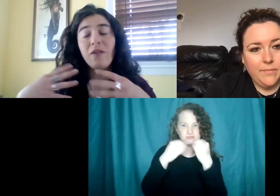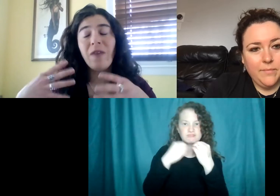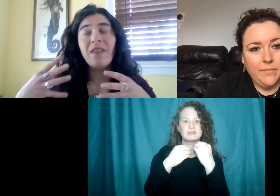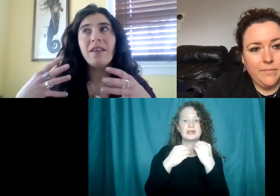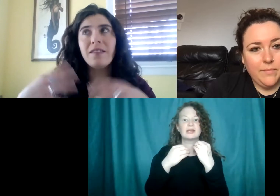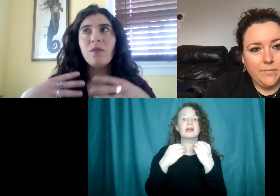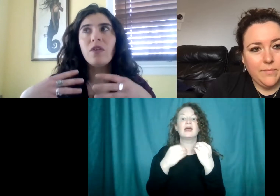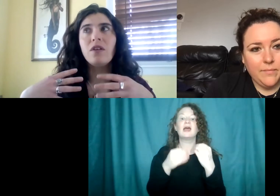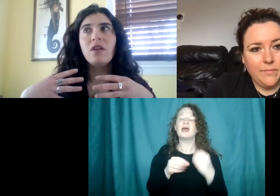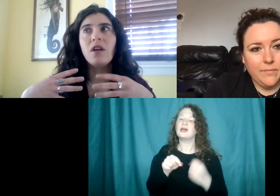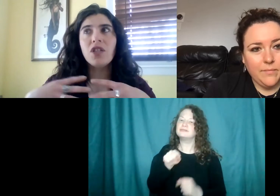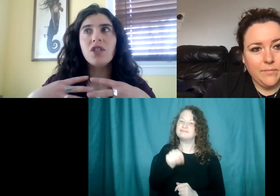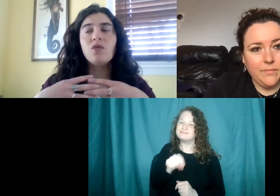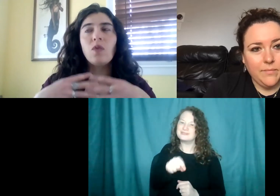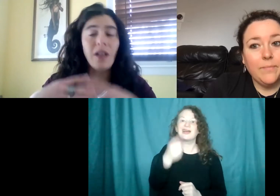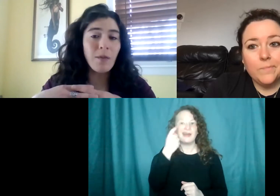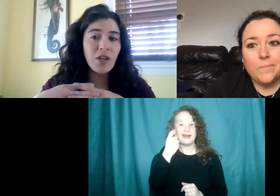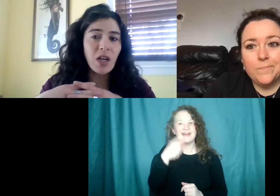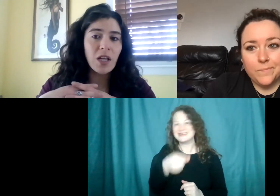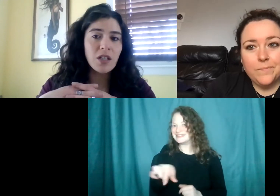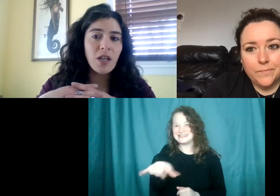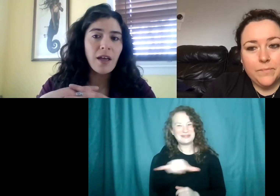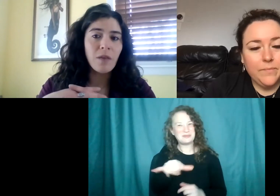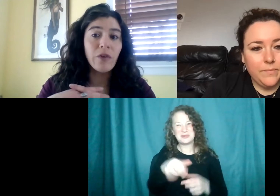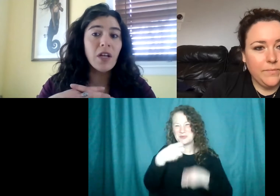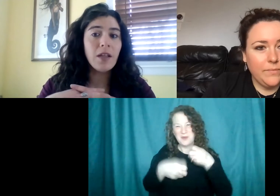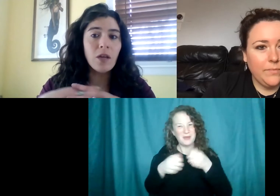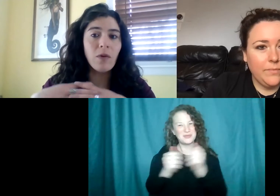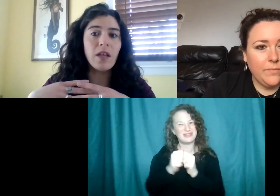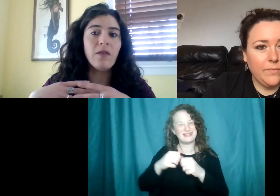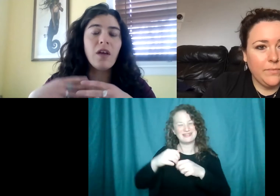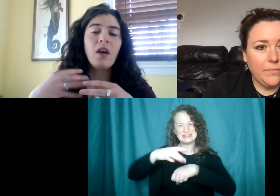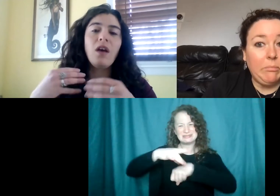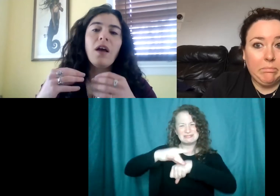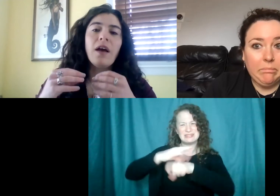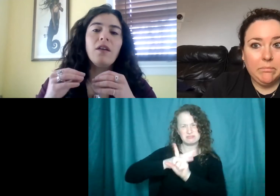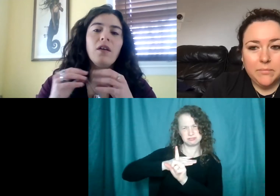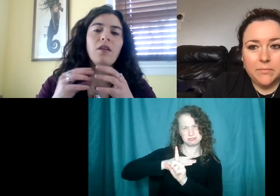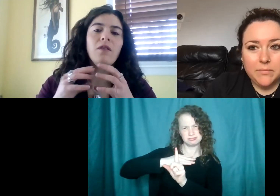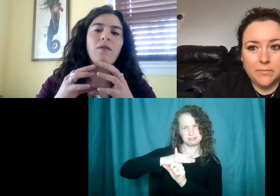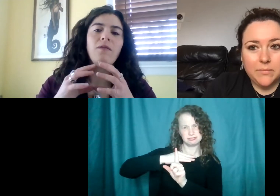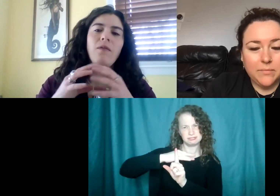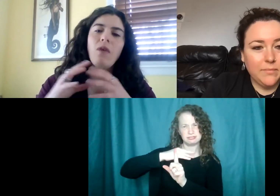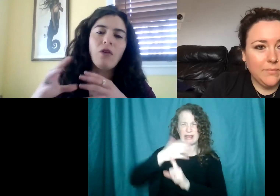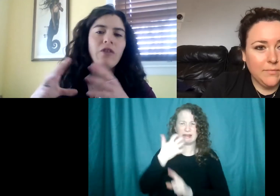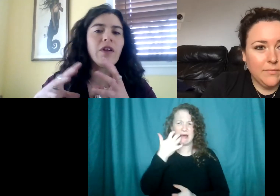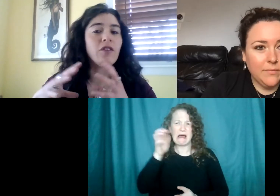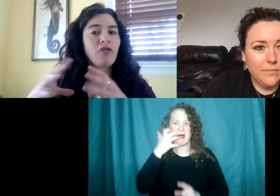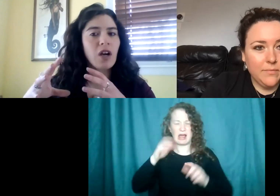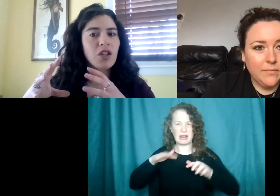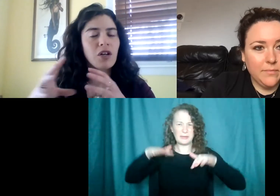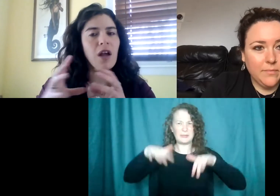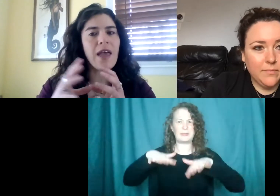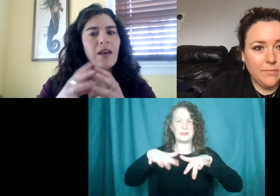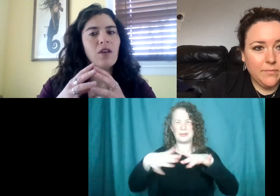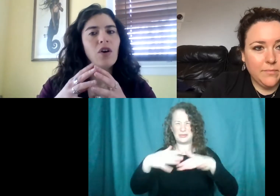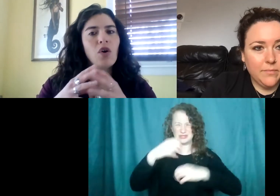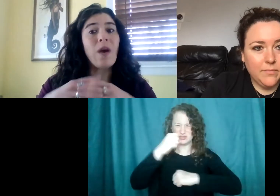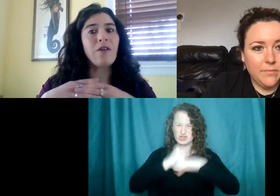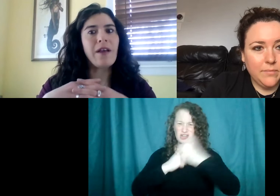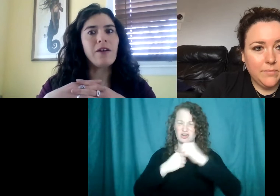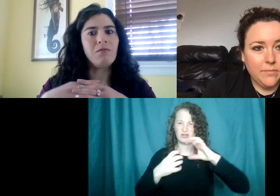And they're facing similar issues with climate change and marine heat waves, kind of altering the structure